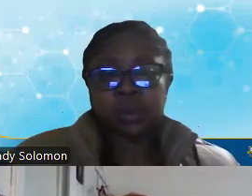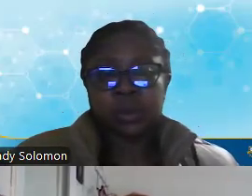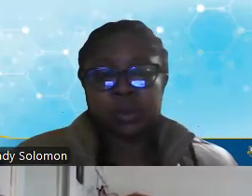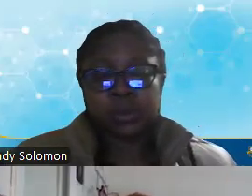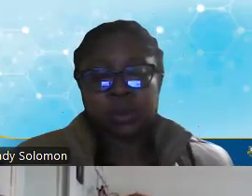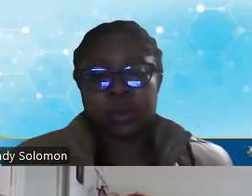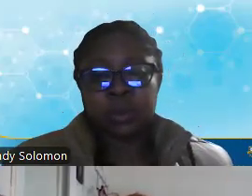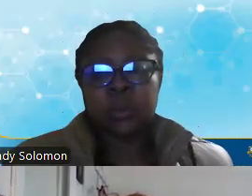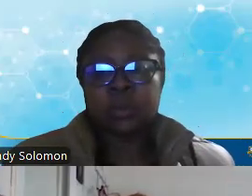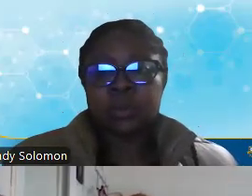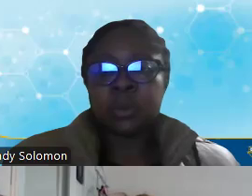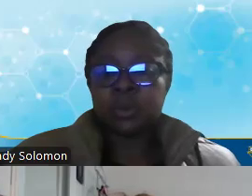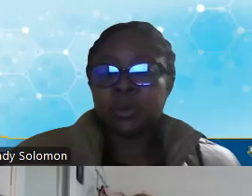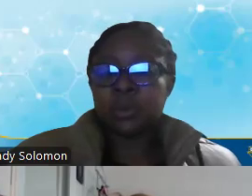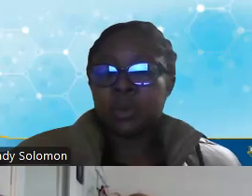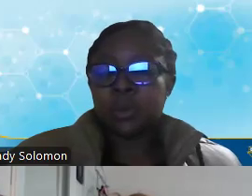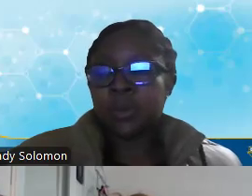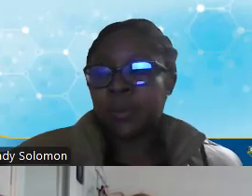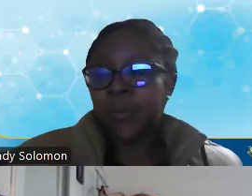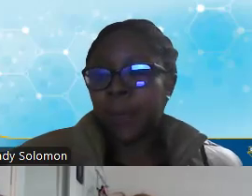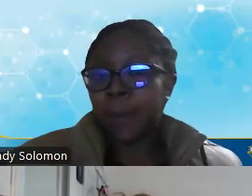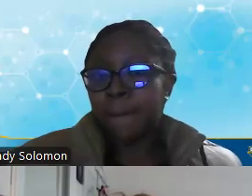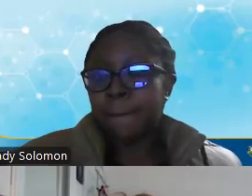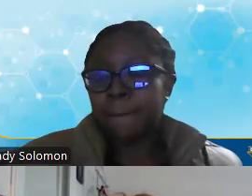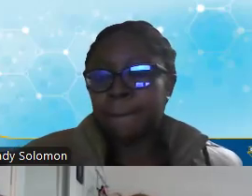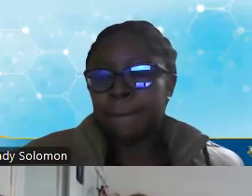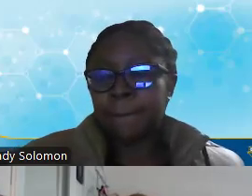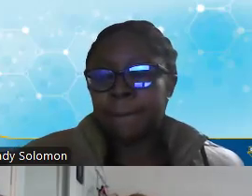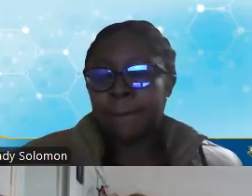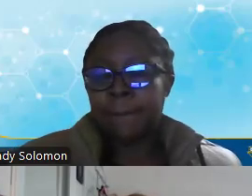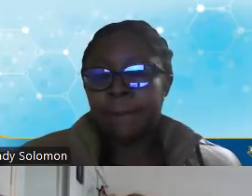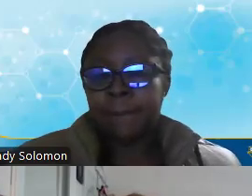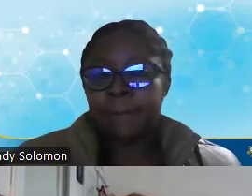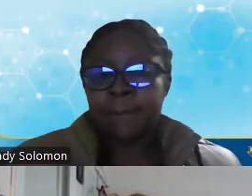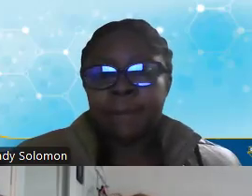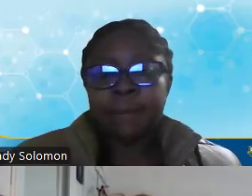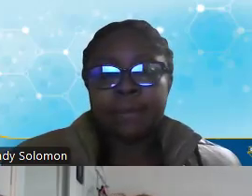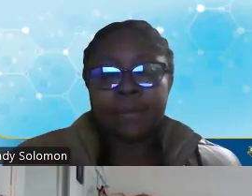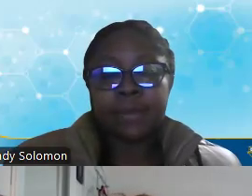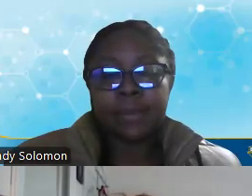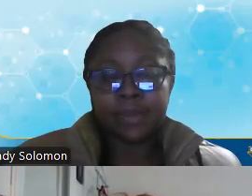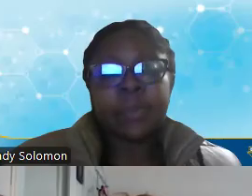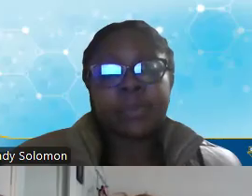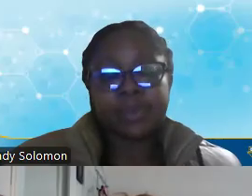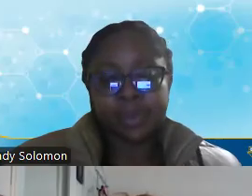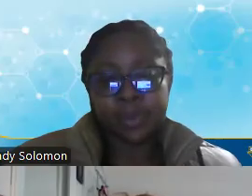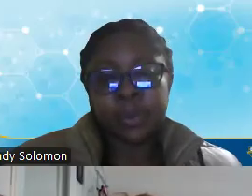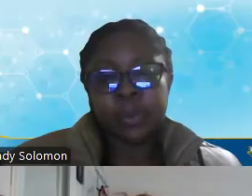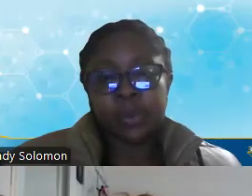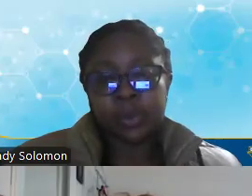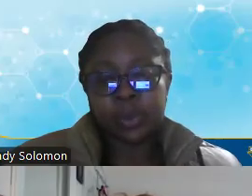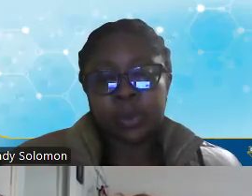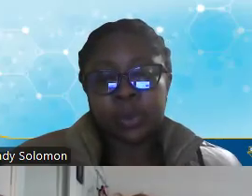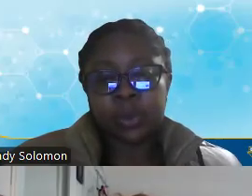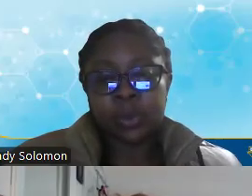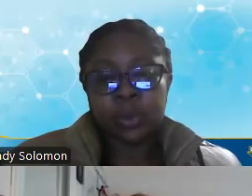done on all of this. And so we added this slide about physical and mental health disabilities, again, to give you as a reference. I'm not going to read